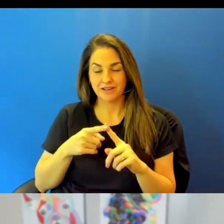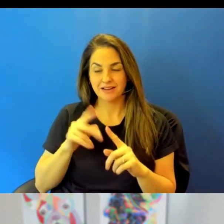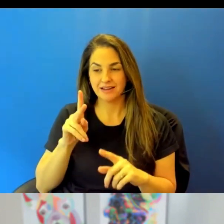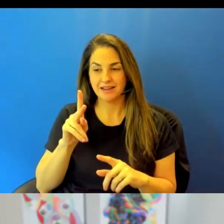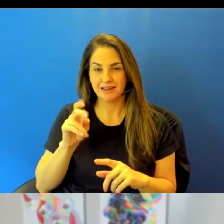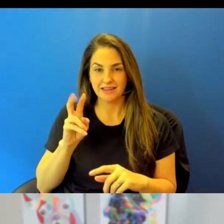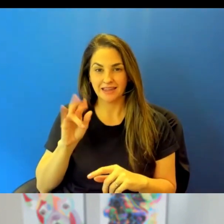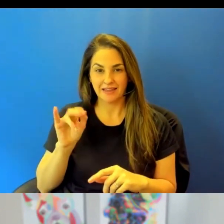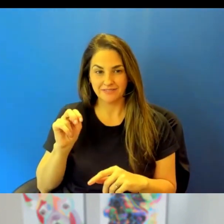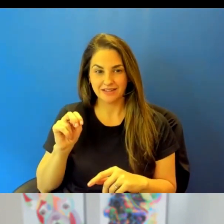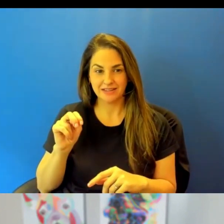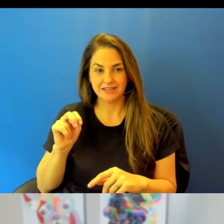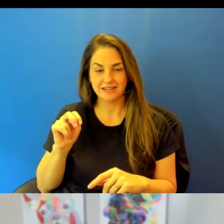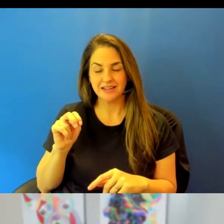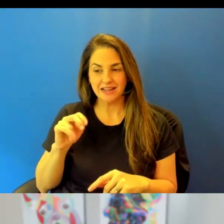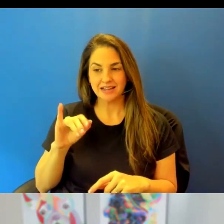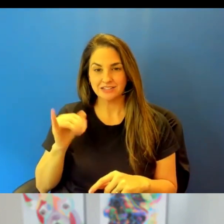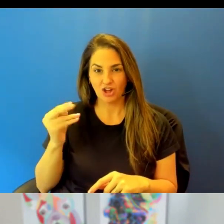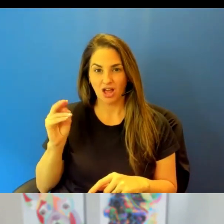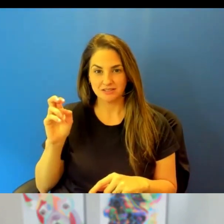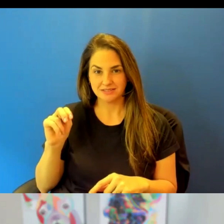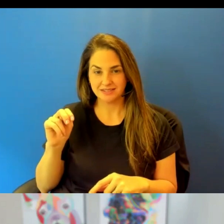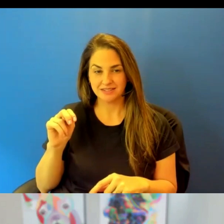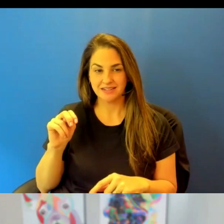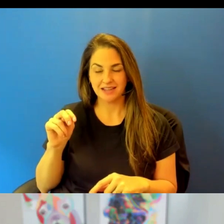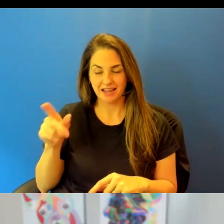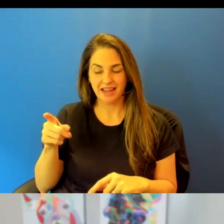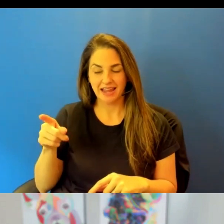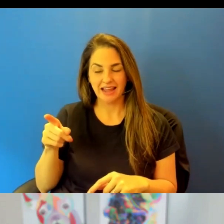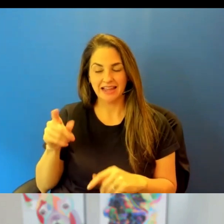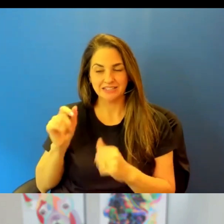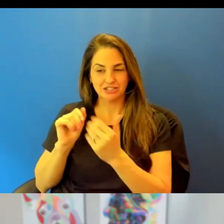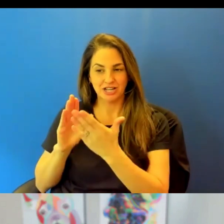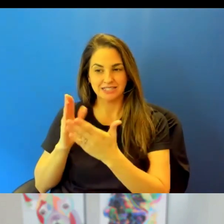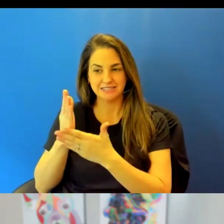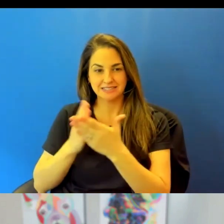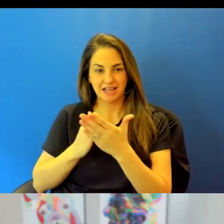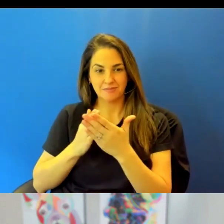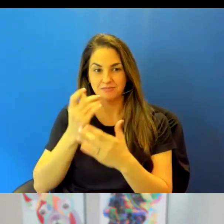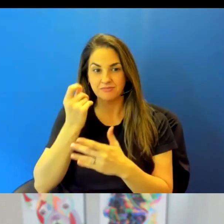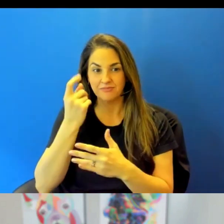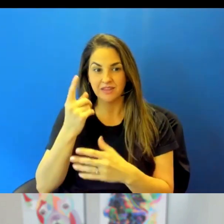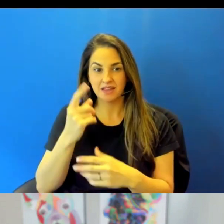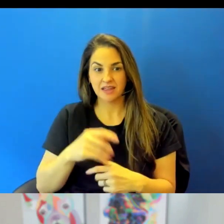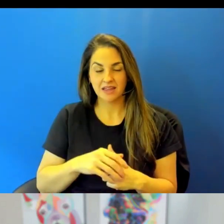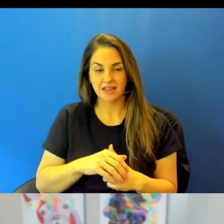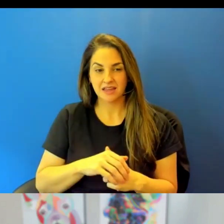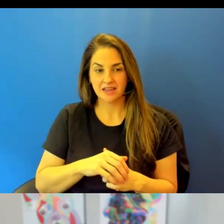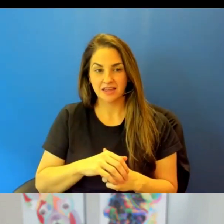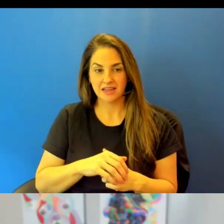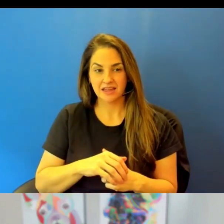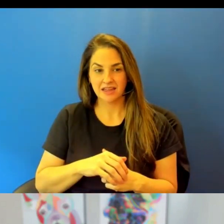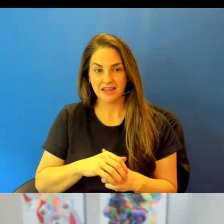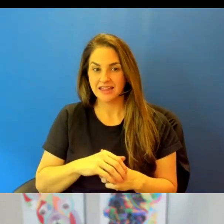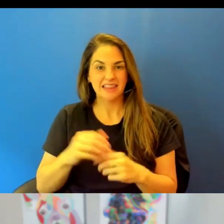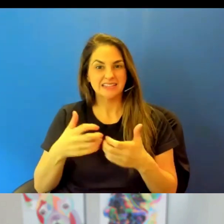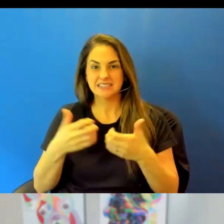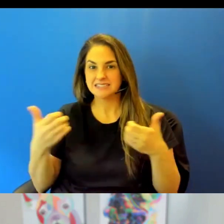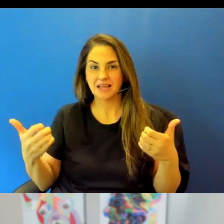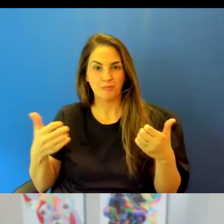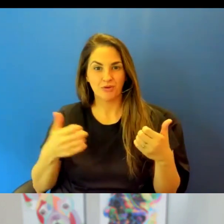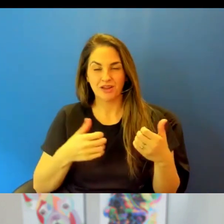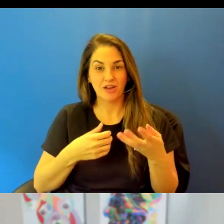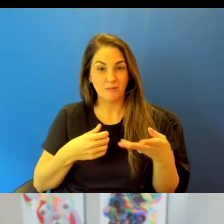I from Seattle Colleges are trying to address some of this right now, and it's actually outside the scope of the project team I was referring